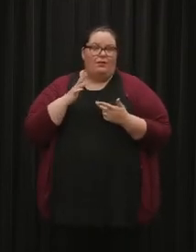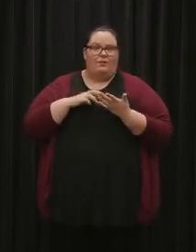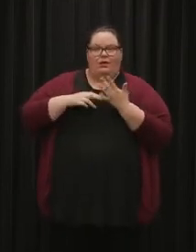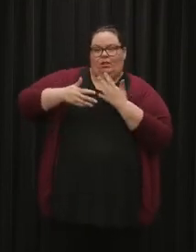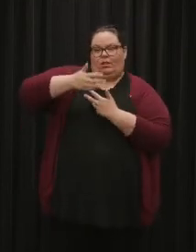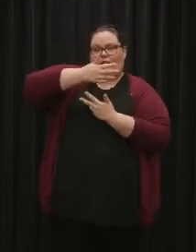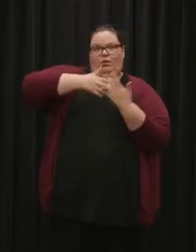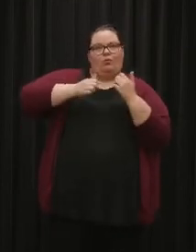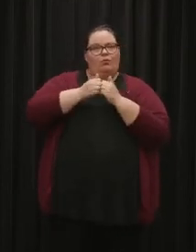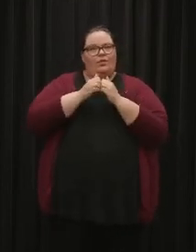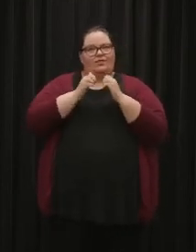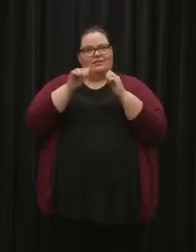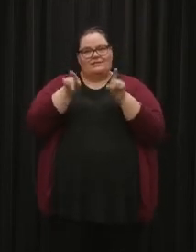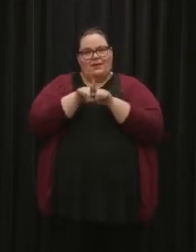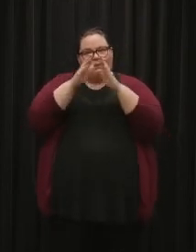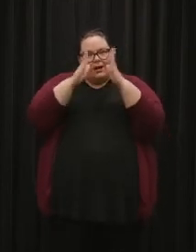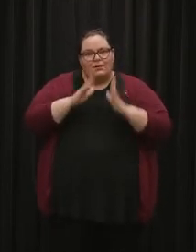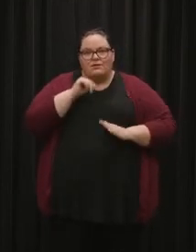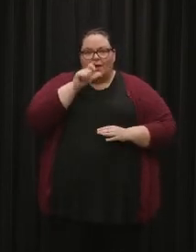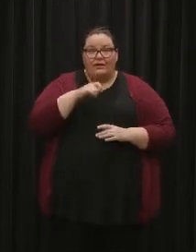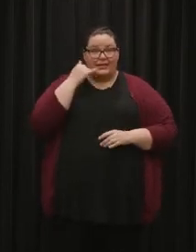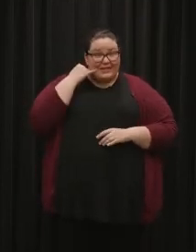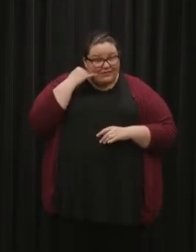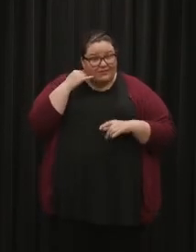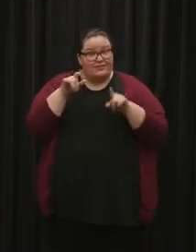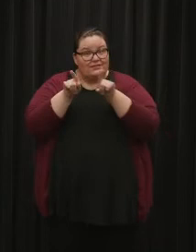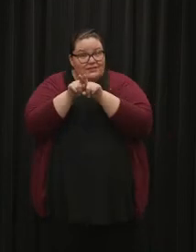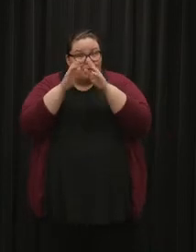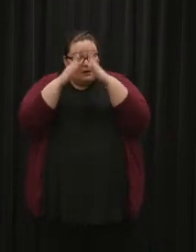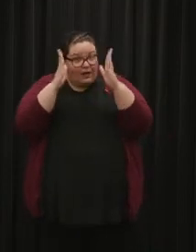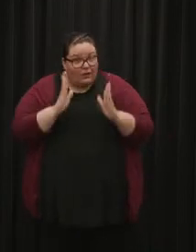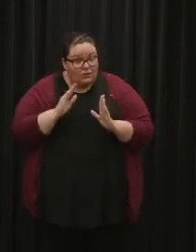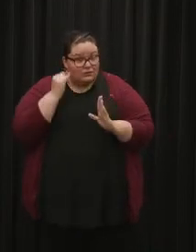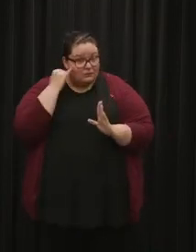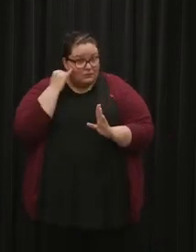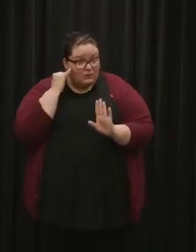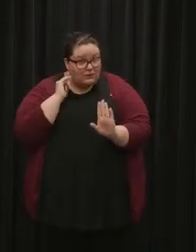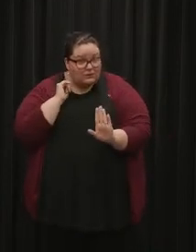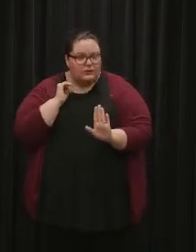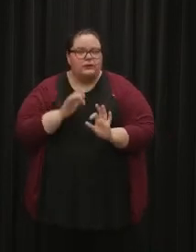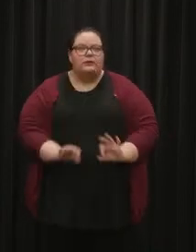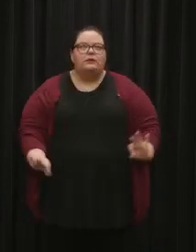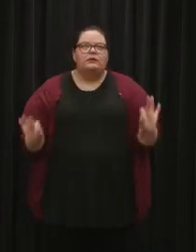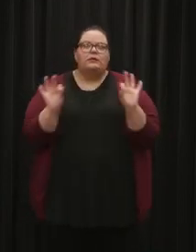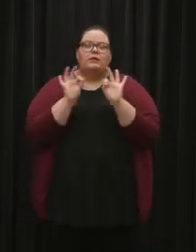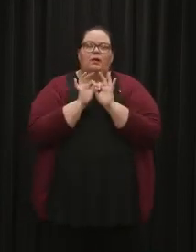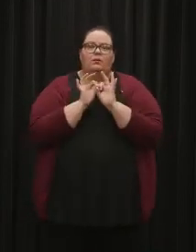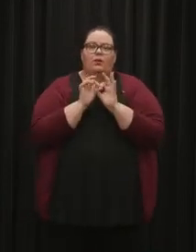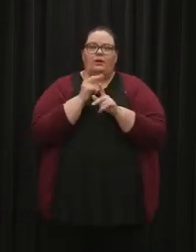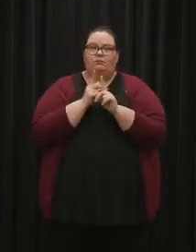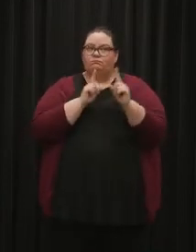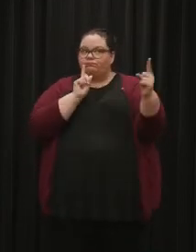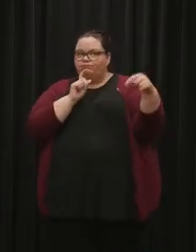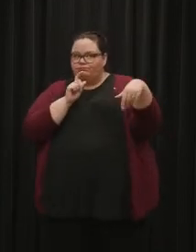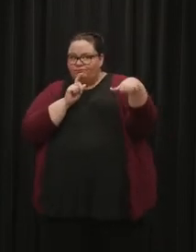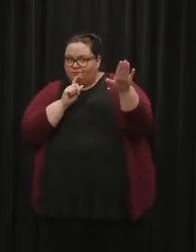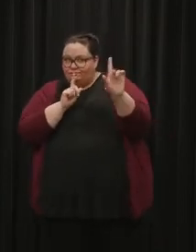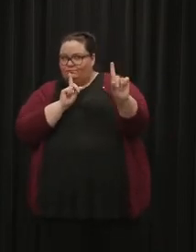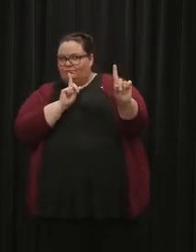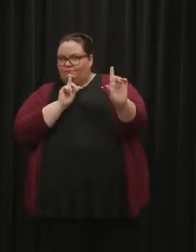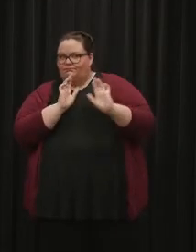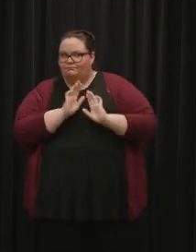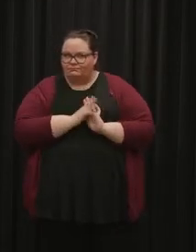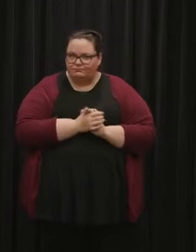have to have contact with others. If you are in the same house, it is very important that you make sure that you're separated from others